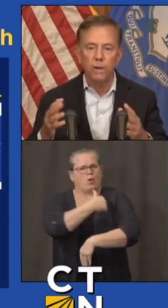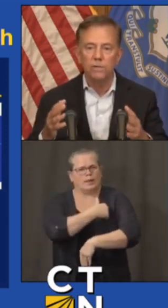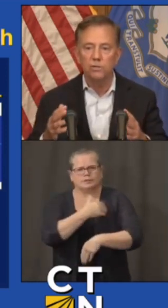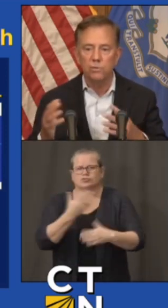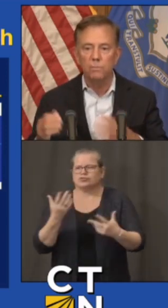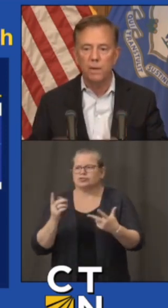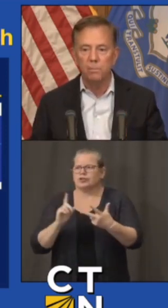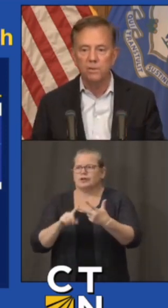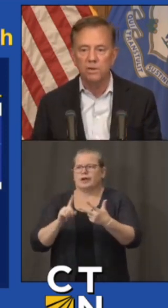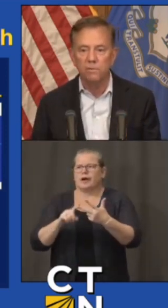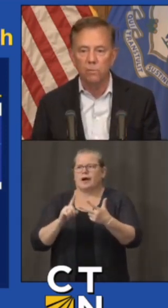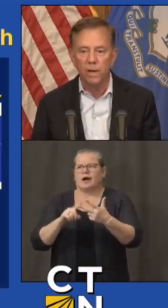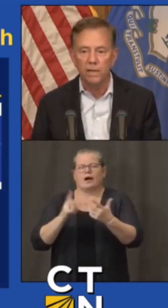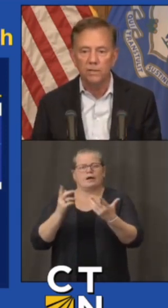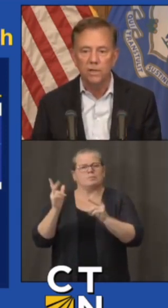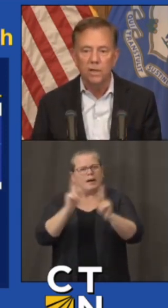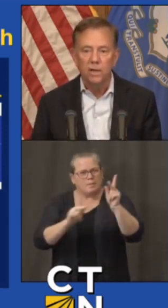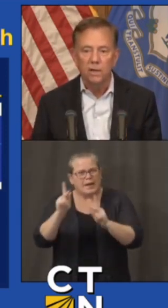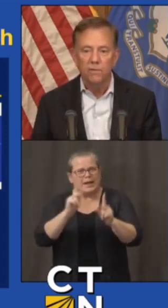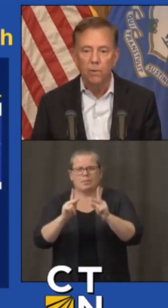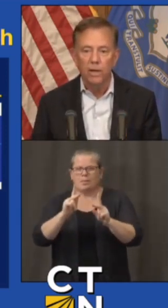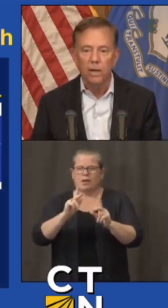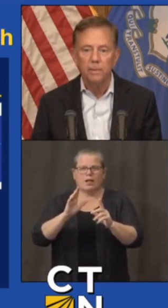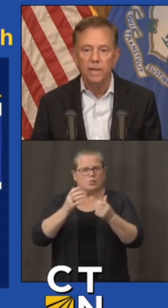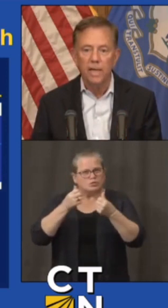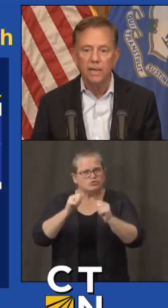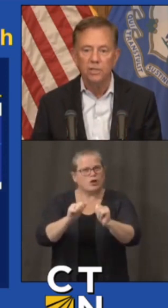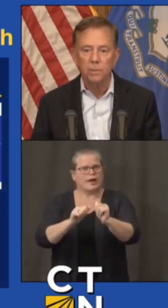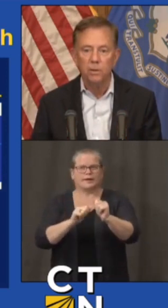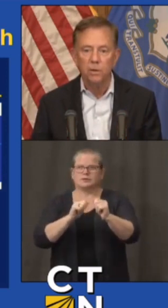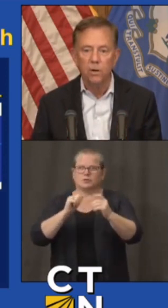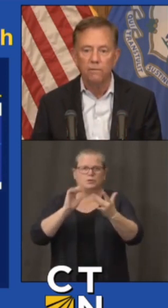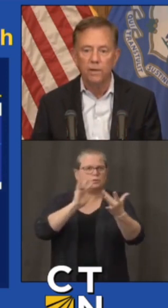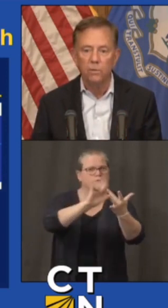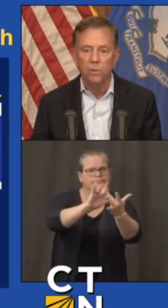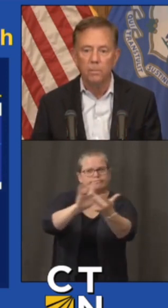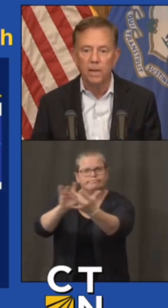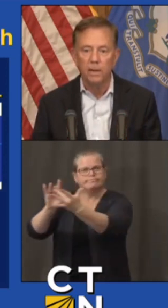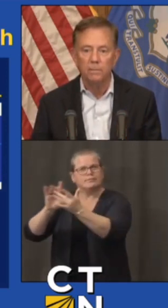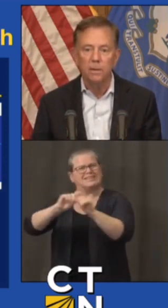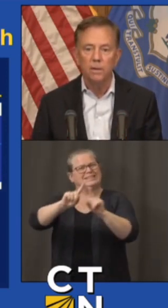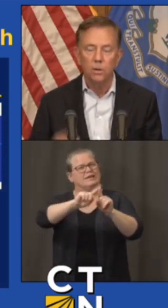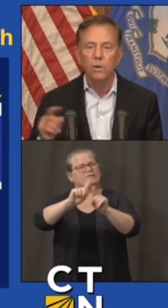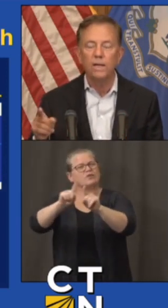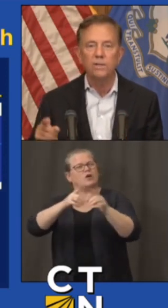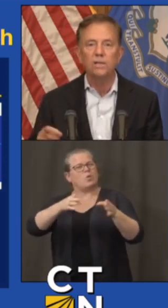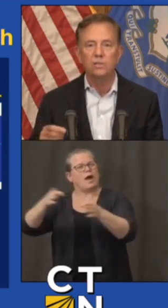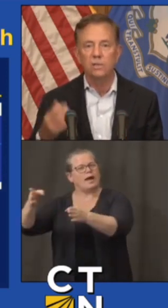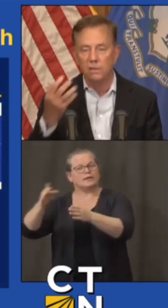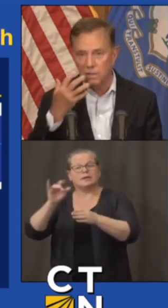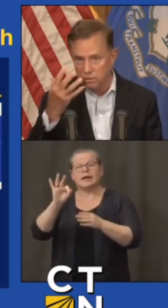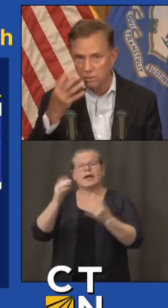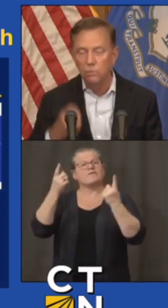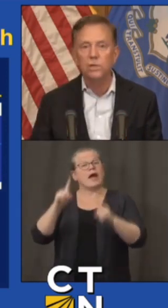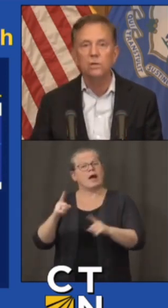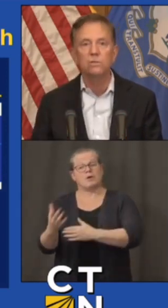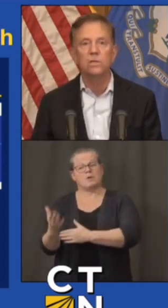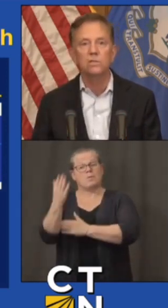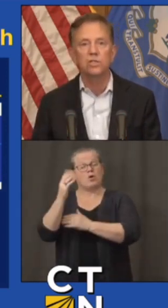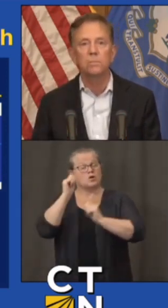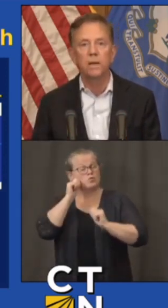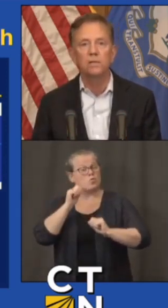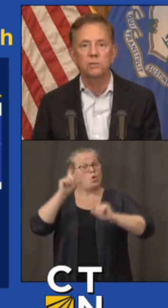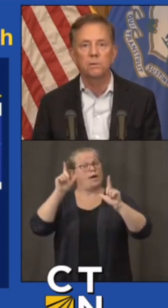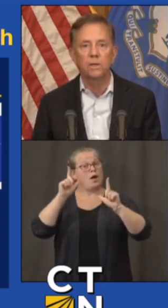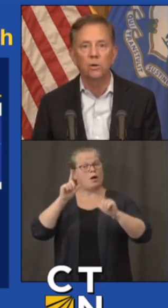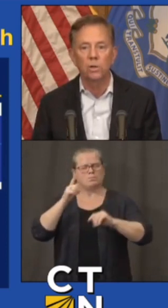to register with people in different ways. If you wake up and you can't smell the coffee or the bacon, go get tested, because losing your sense